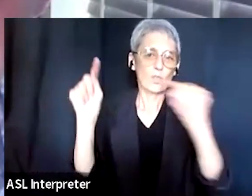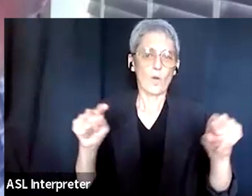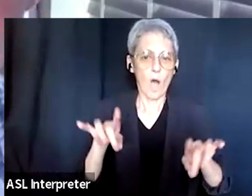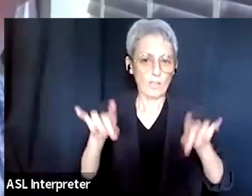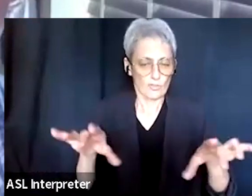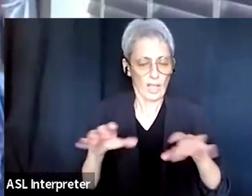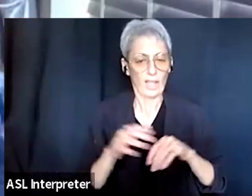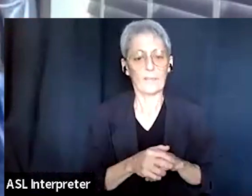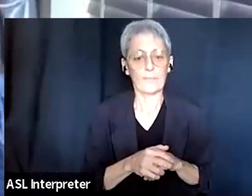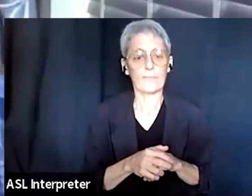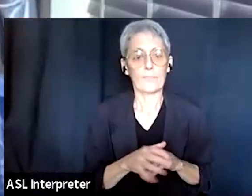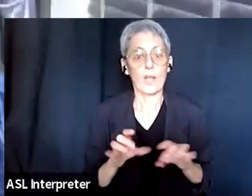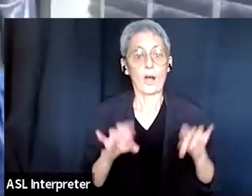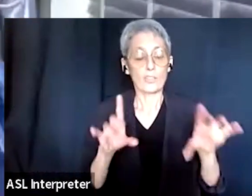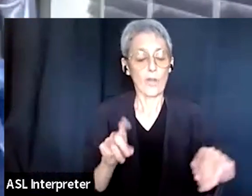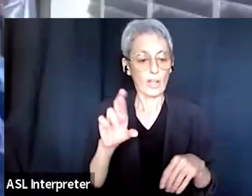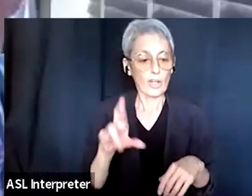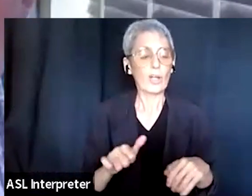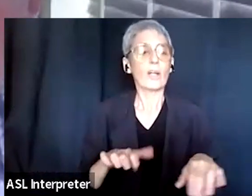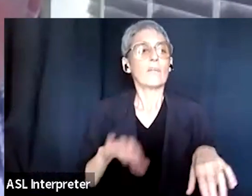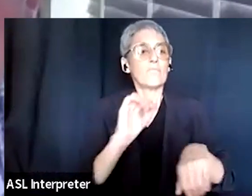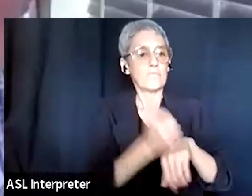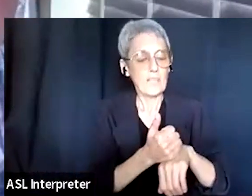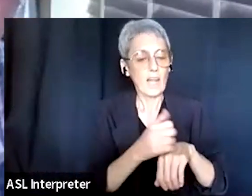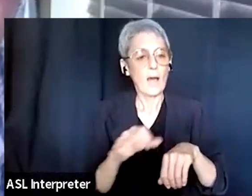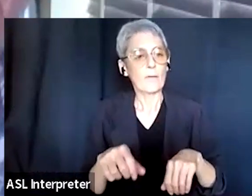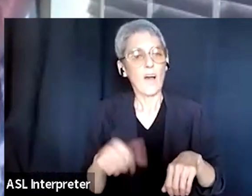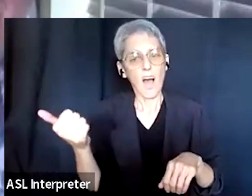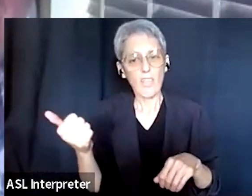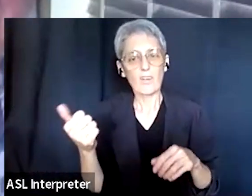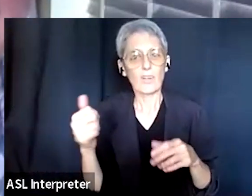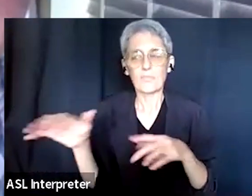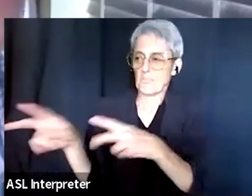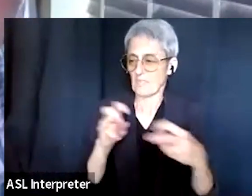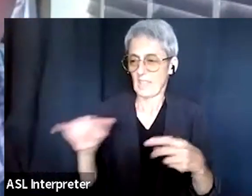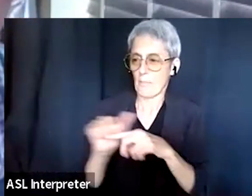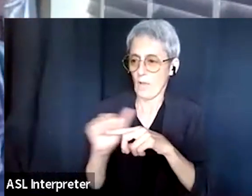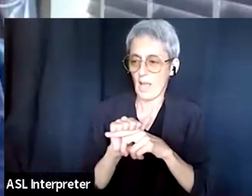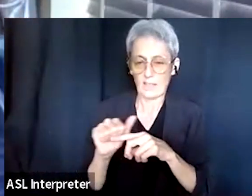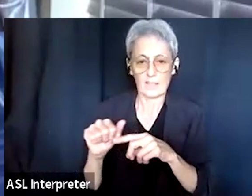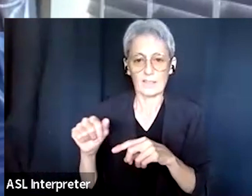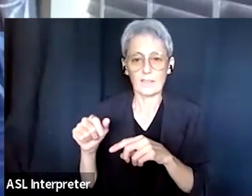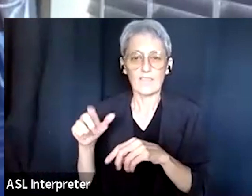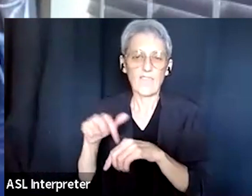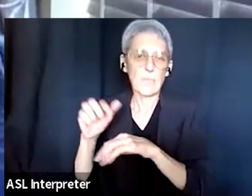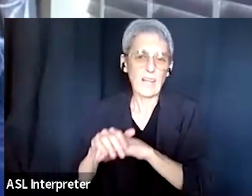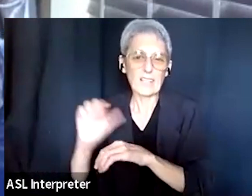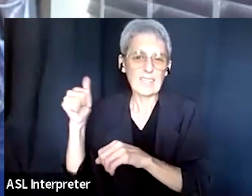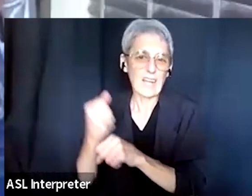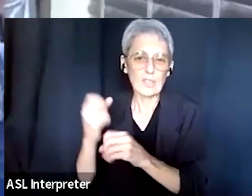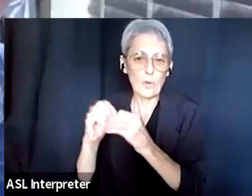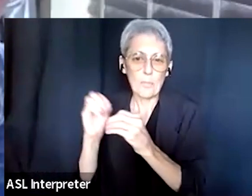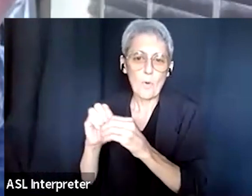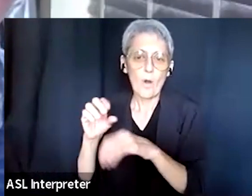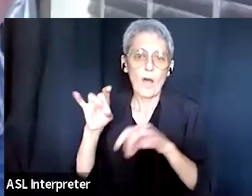after Australia adopted some of the same practices that had been going on in England for a decade or more. And